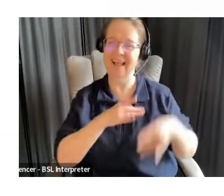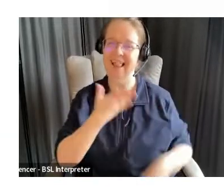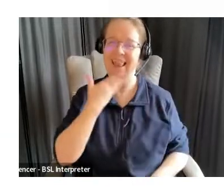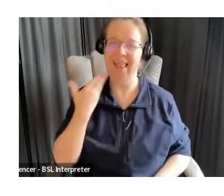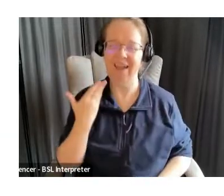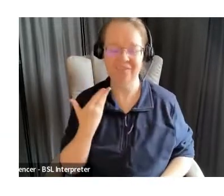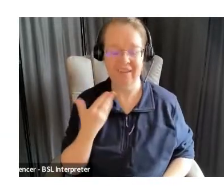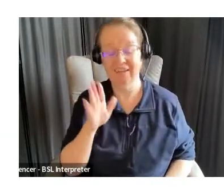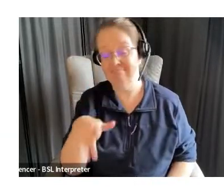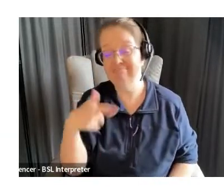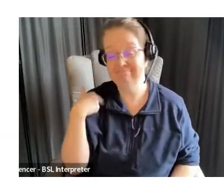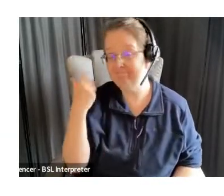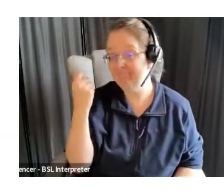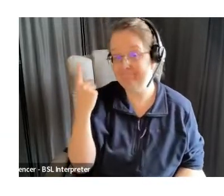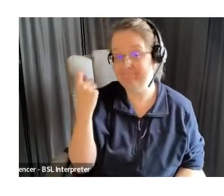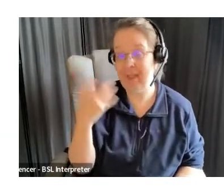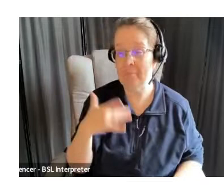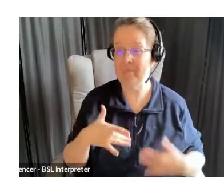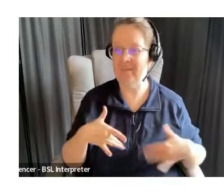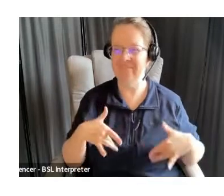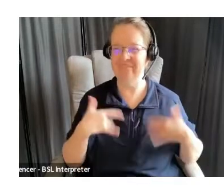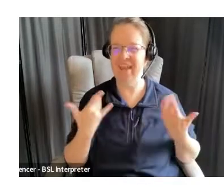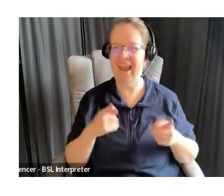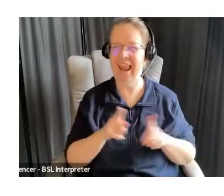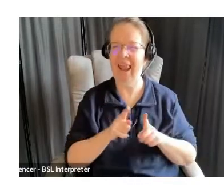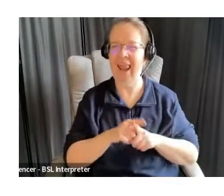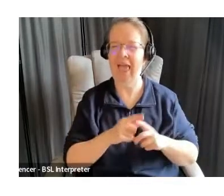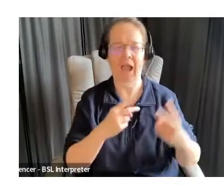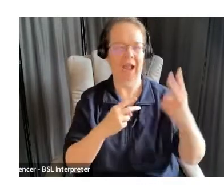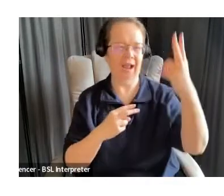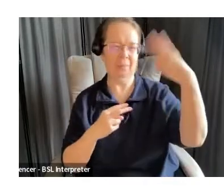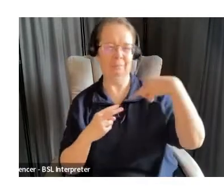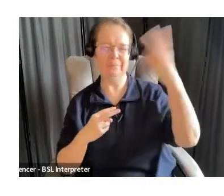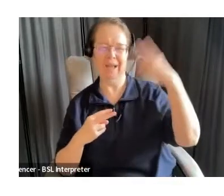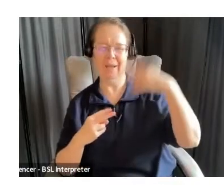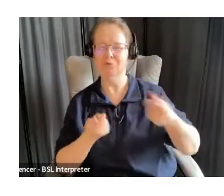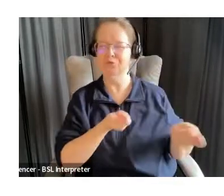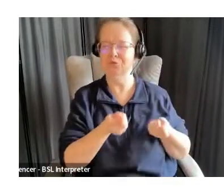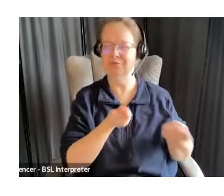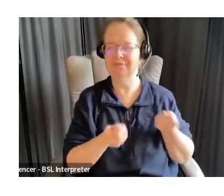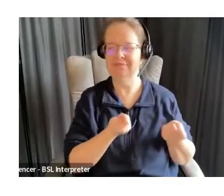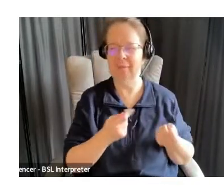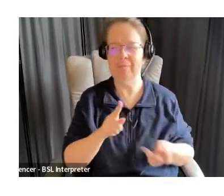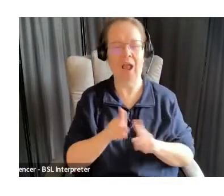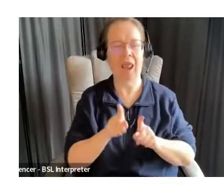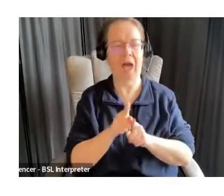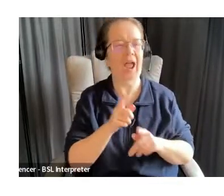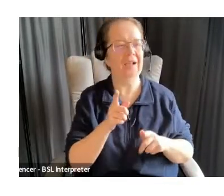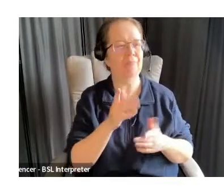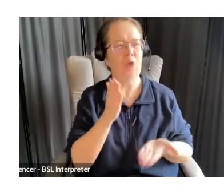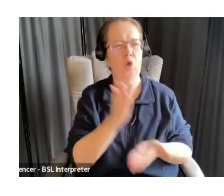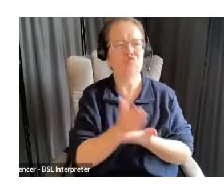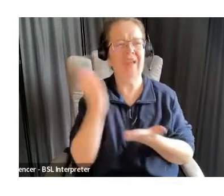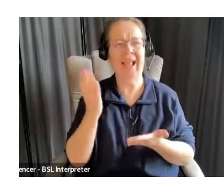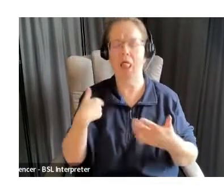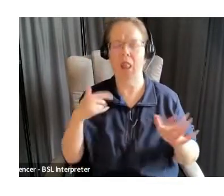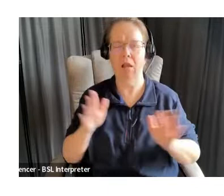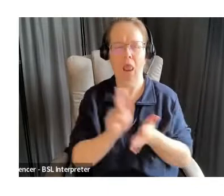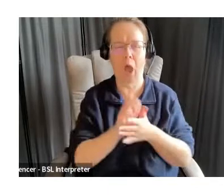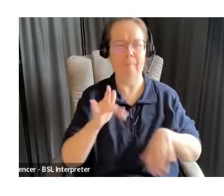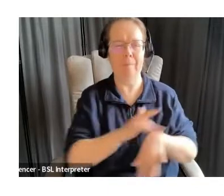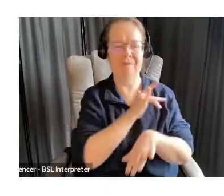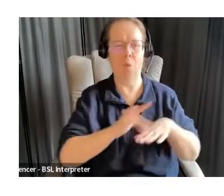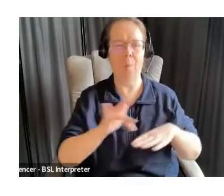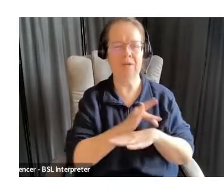I get it. It does feel like it's all about perception management, isn't it? And that we're putting on a performance, because interviews